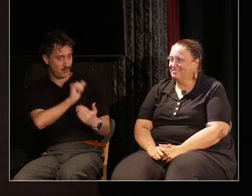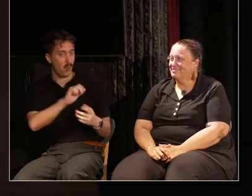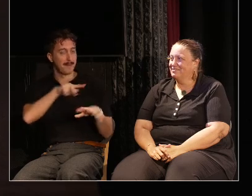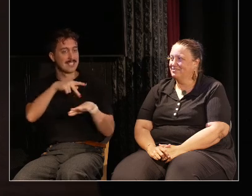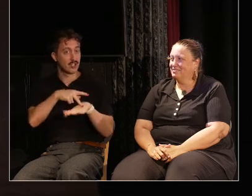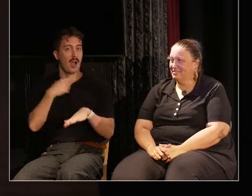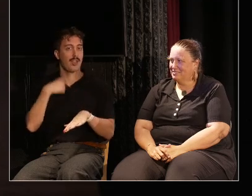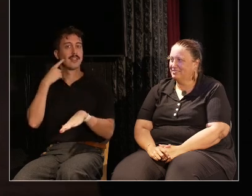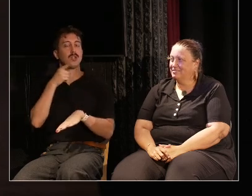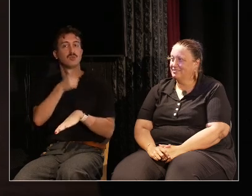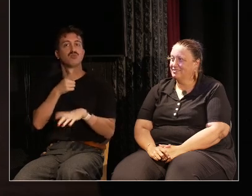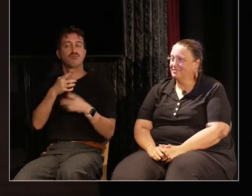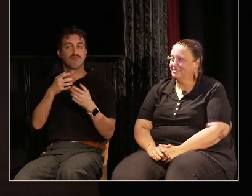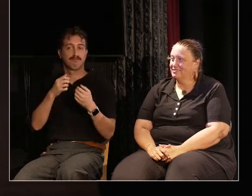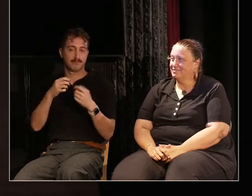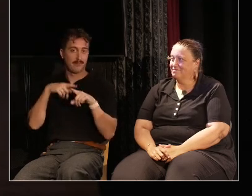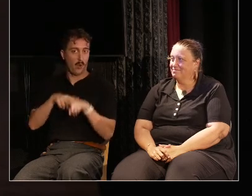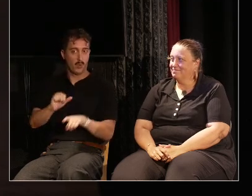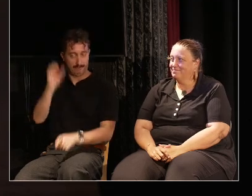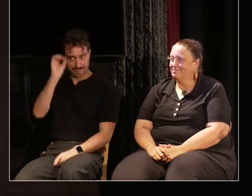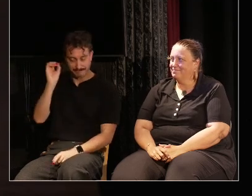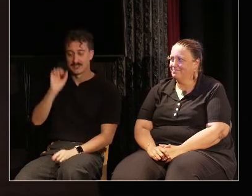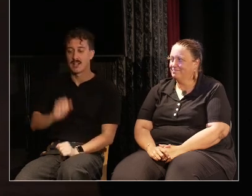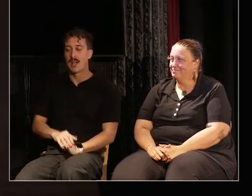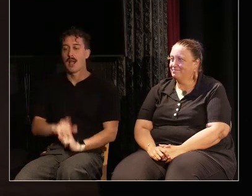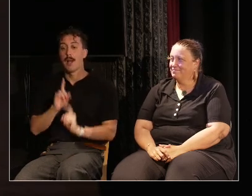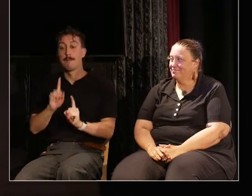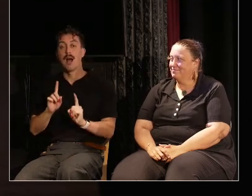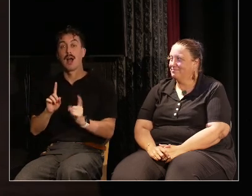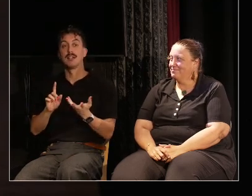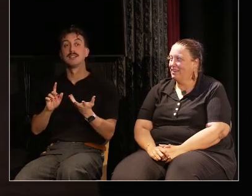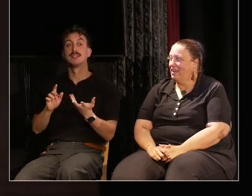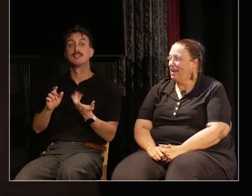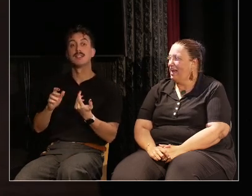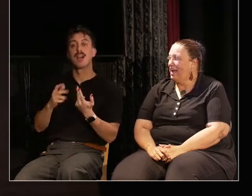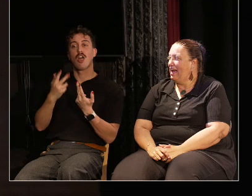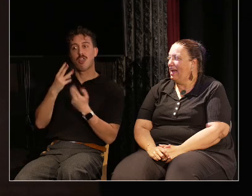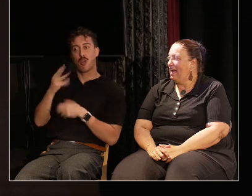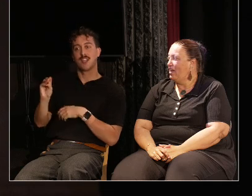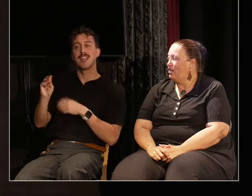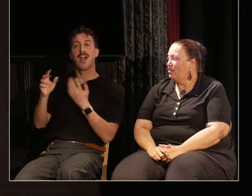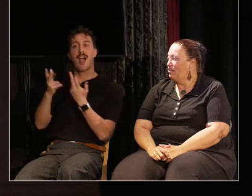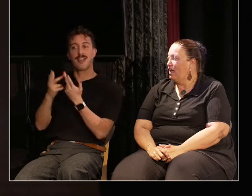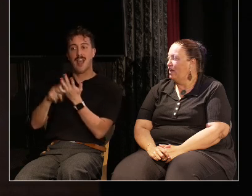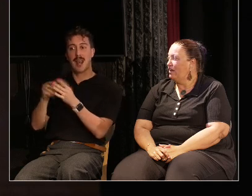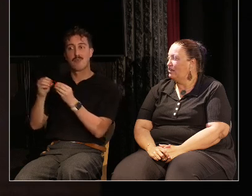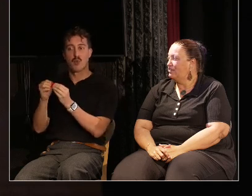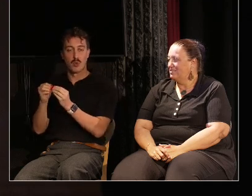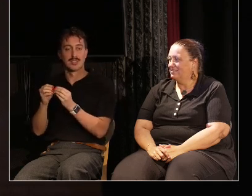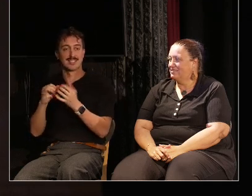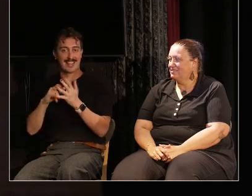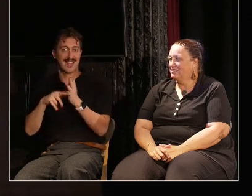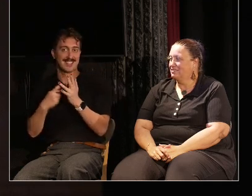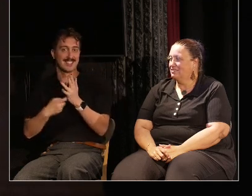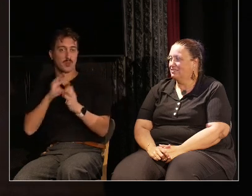been very principled. Unfortunately, 18 of the 30 coalition senators didn't agree with you and supported Pauline Hanson in